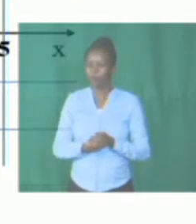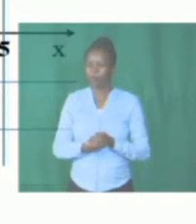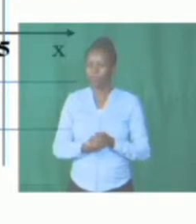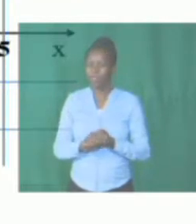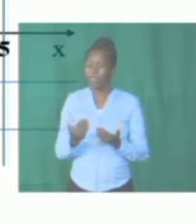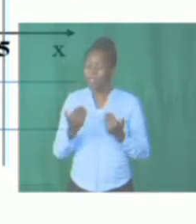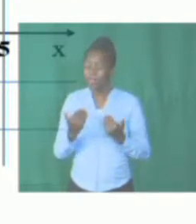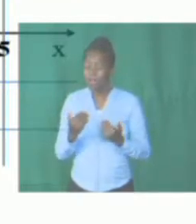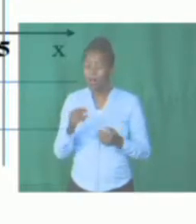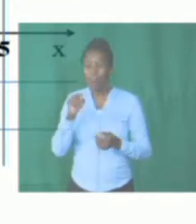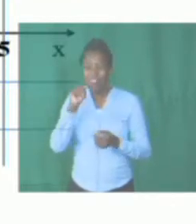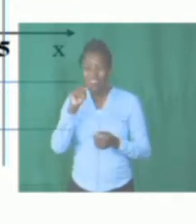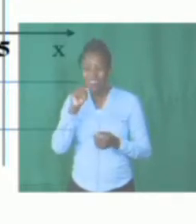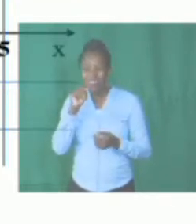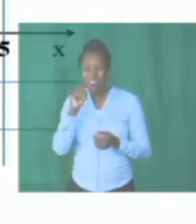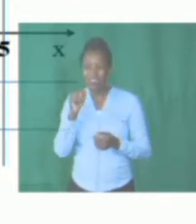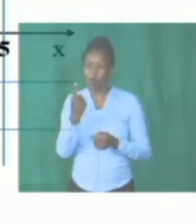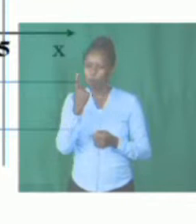each square